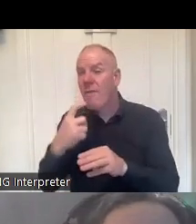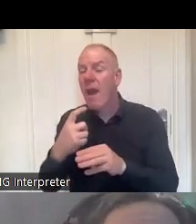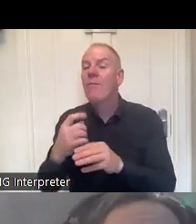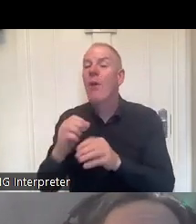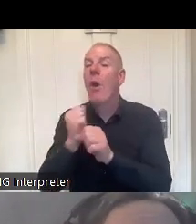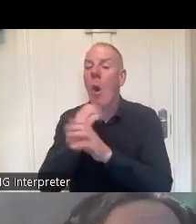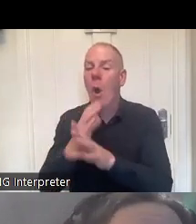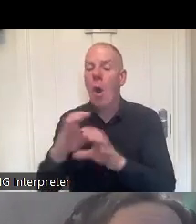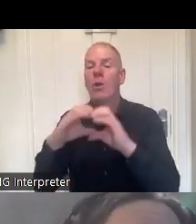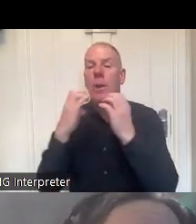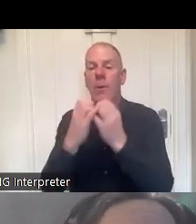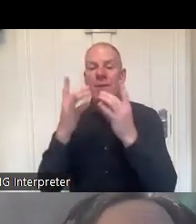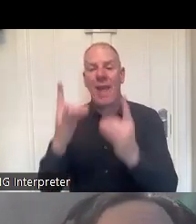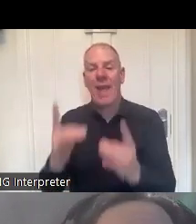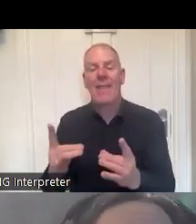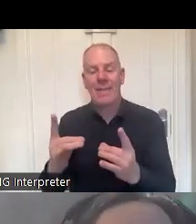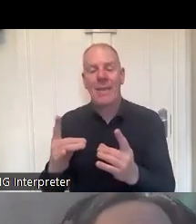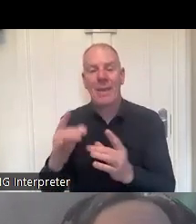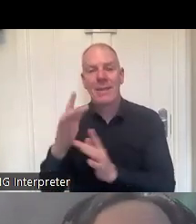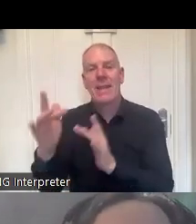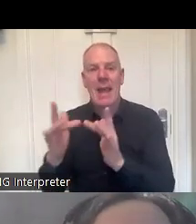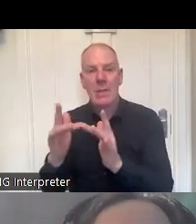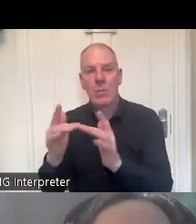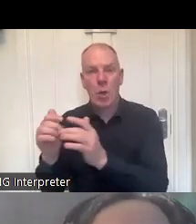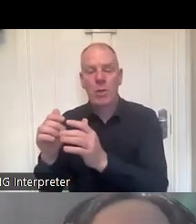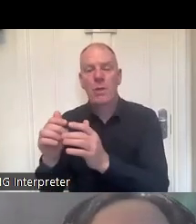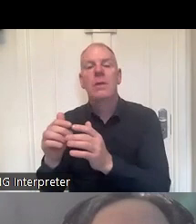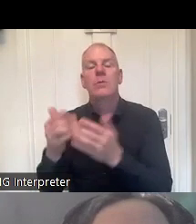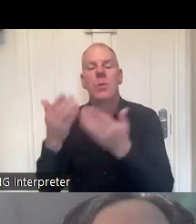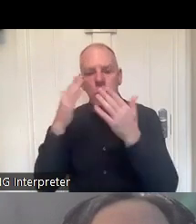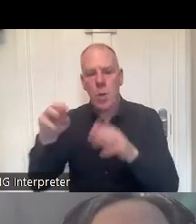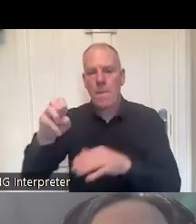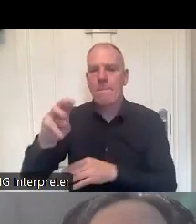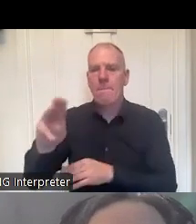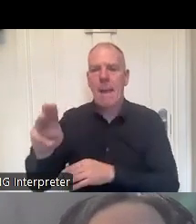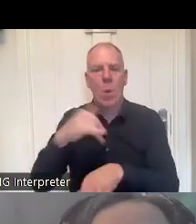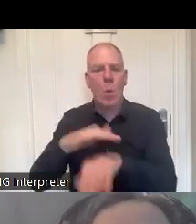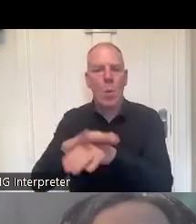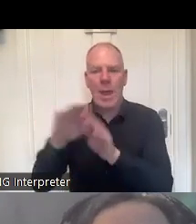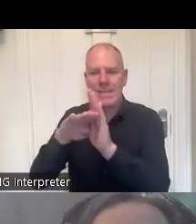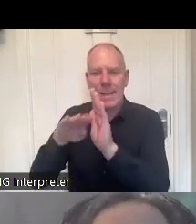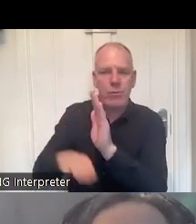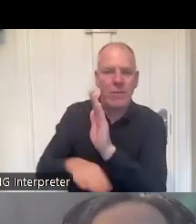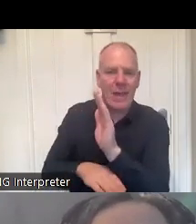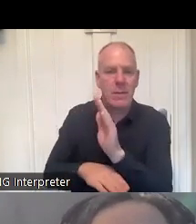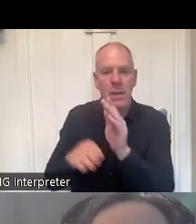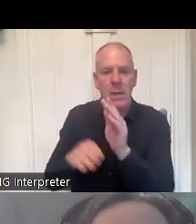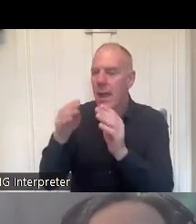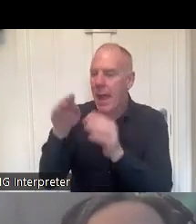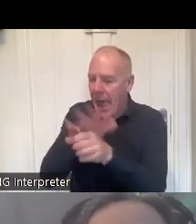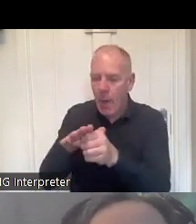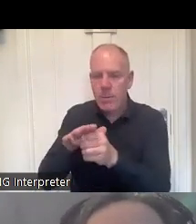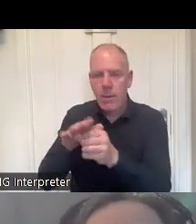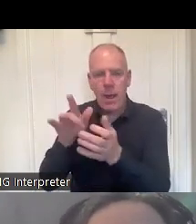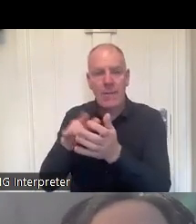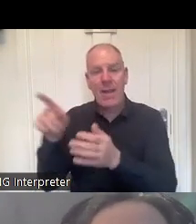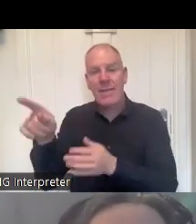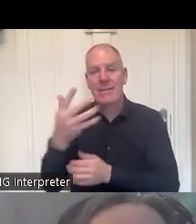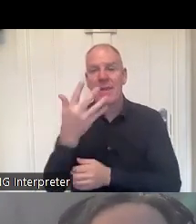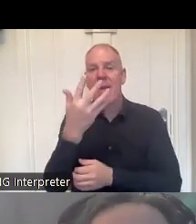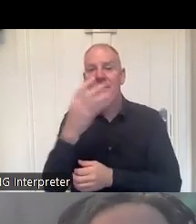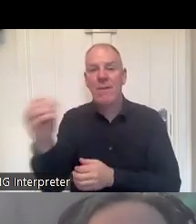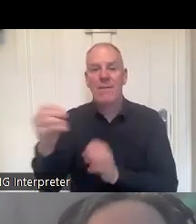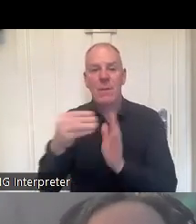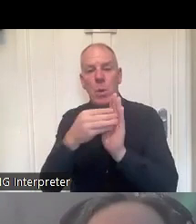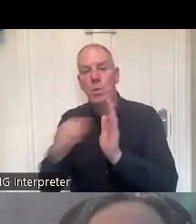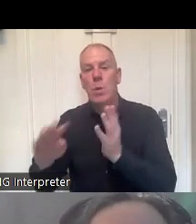health network with maps to illustrate the deprivation at very small area level. This is 50 to 90 households